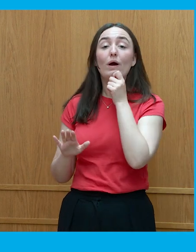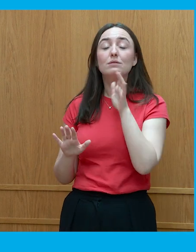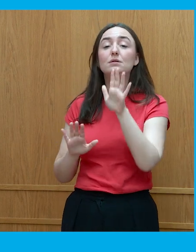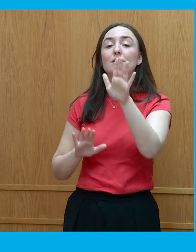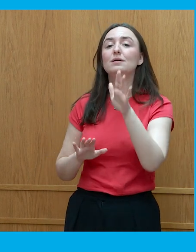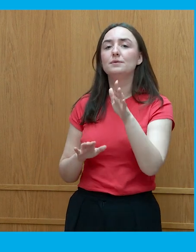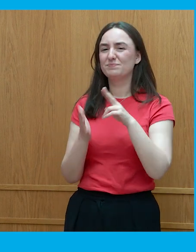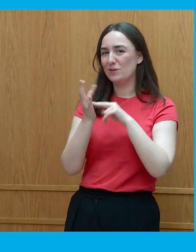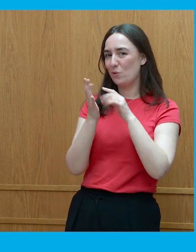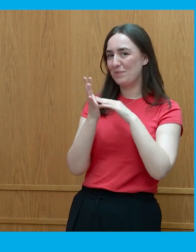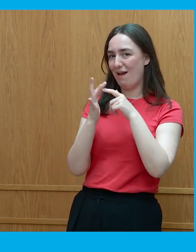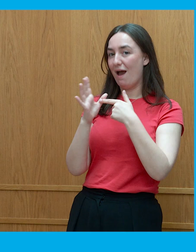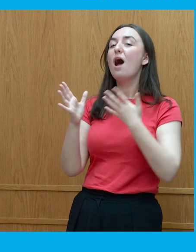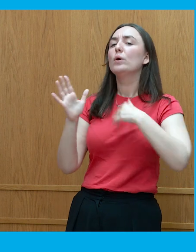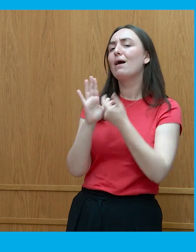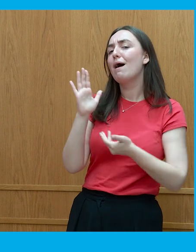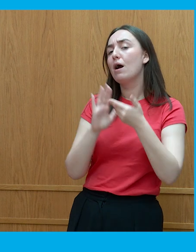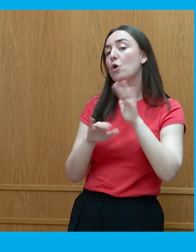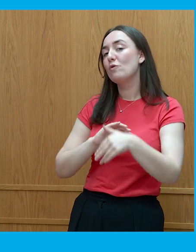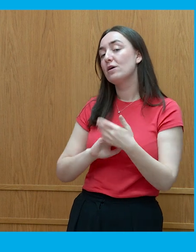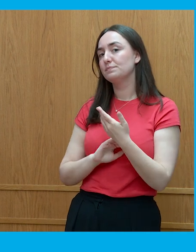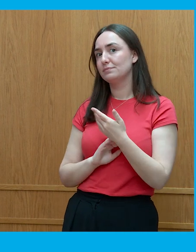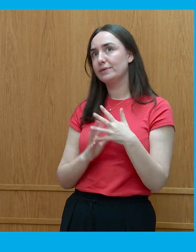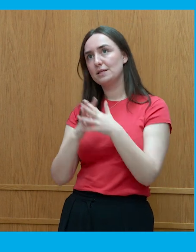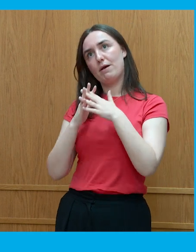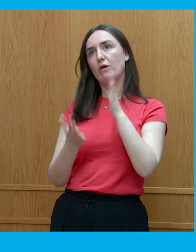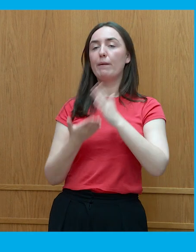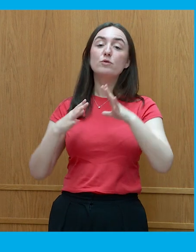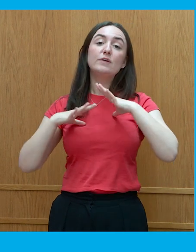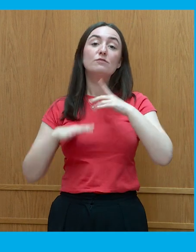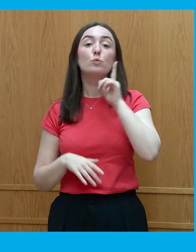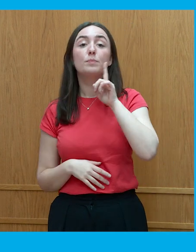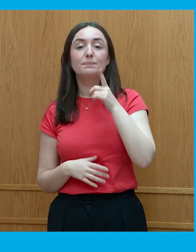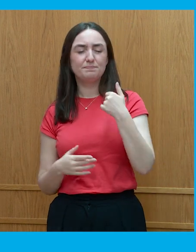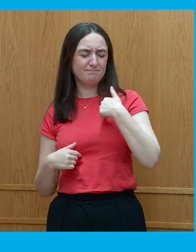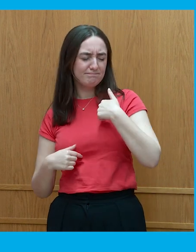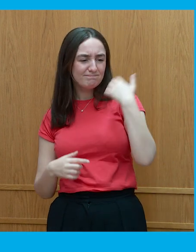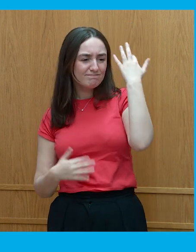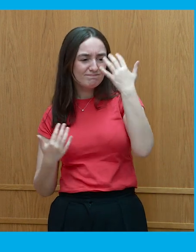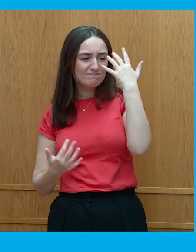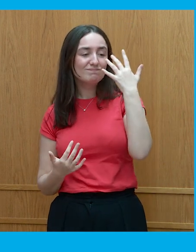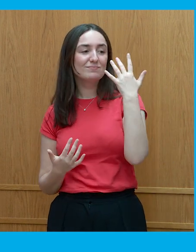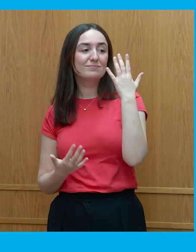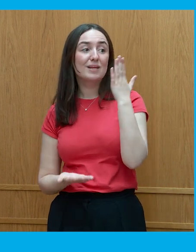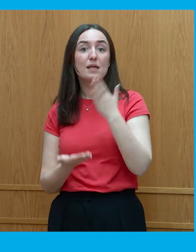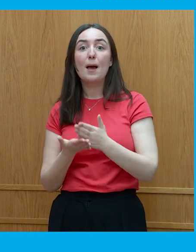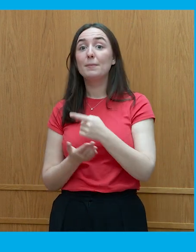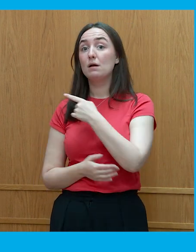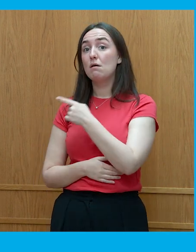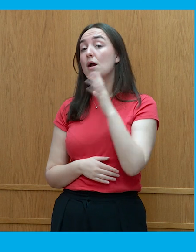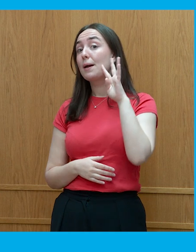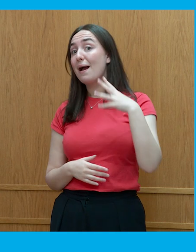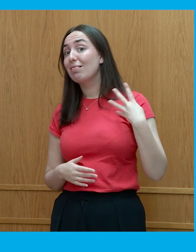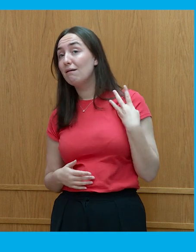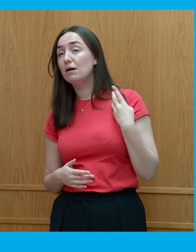I just wanted to add something on the, you know, is America ready for a woman? I wonder, you know, it's more than just for her, it's as a woman,